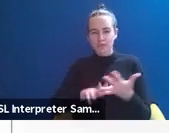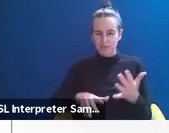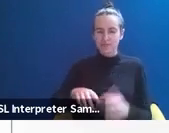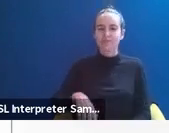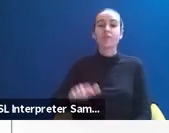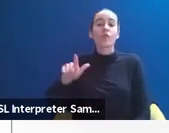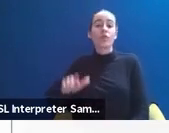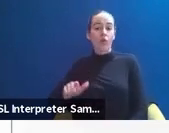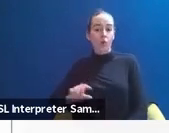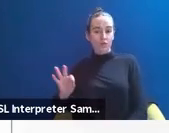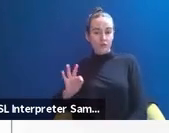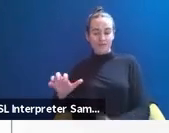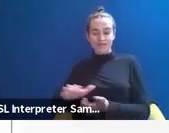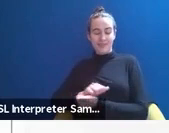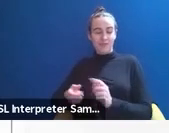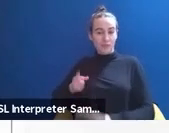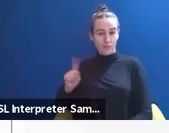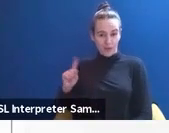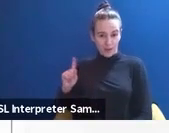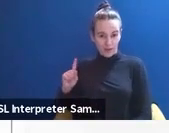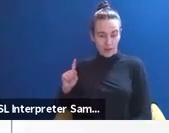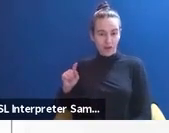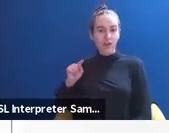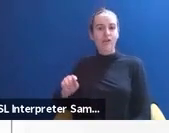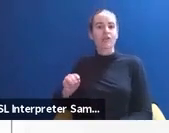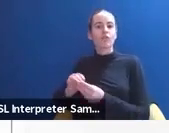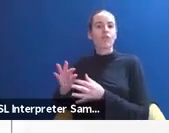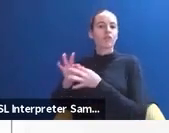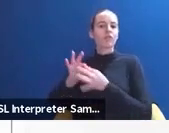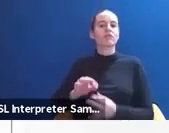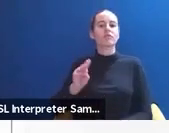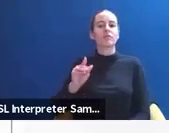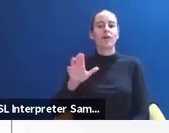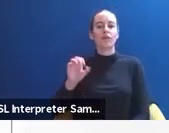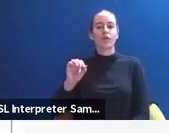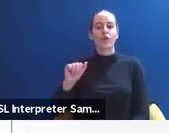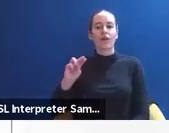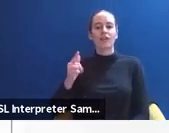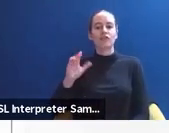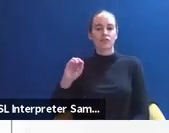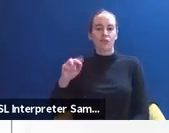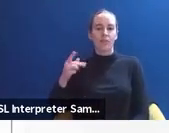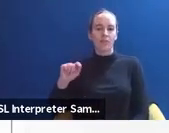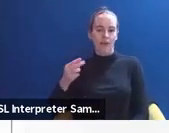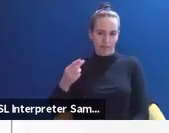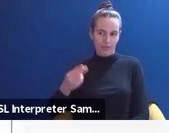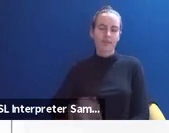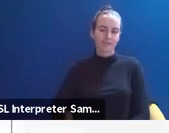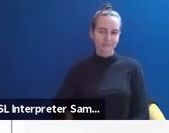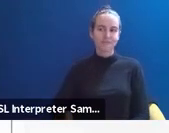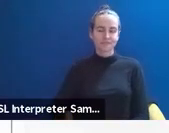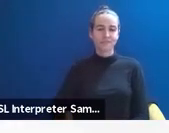the lower frequency damage we see here is likely more relative to the microangiopathy. So in